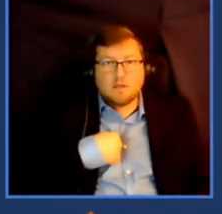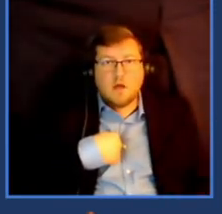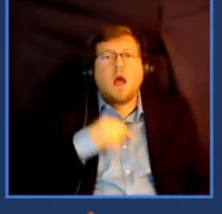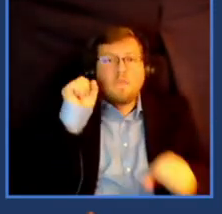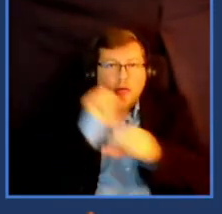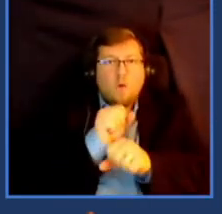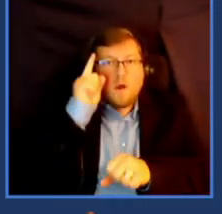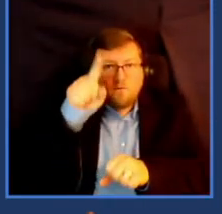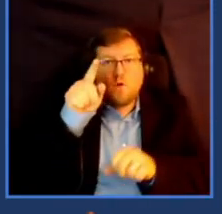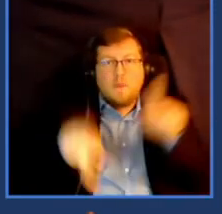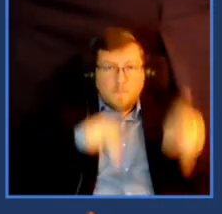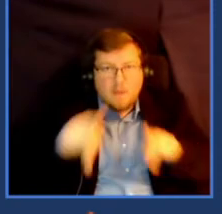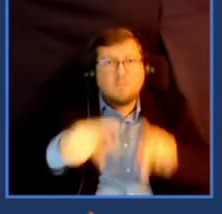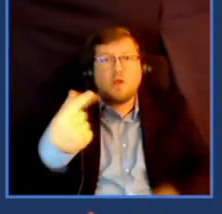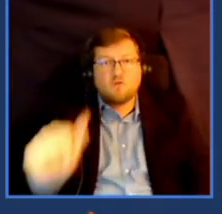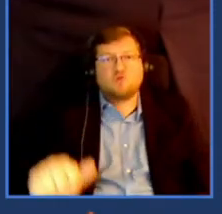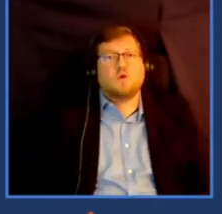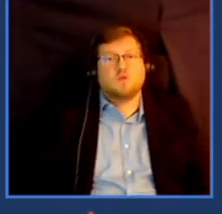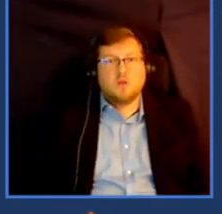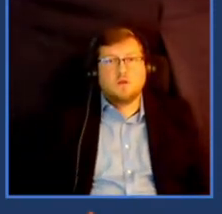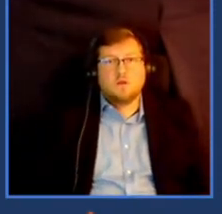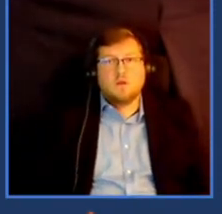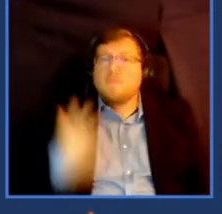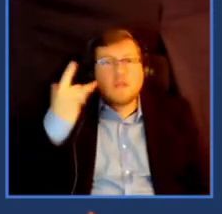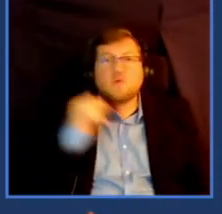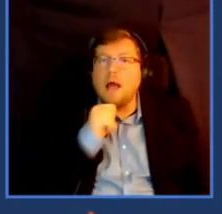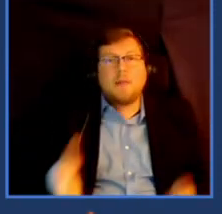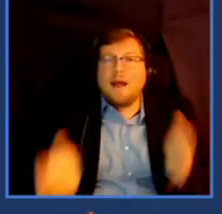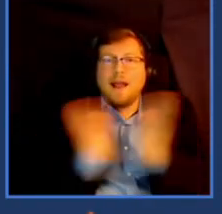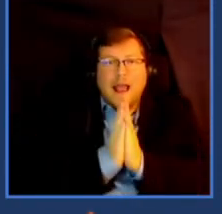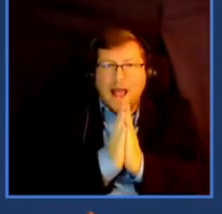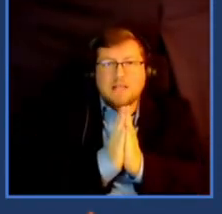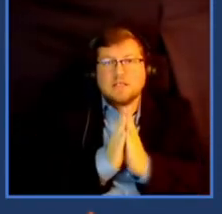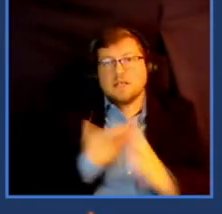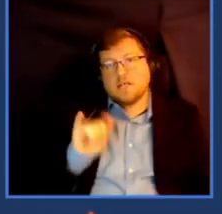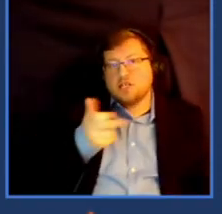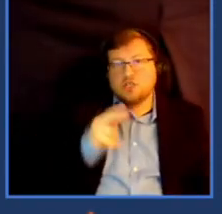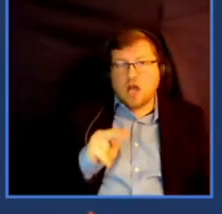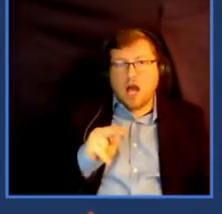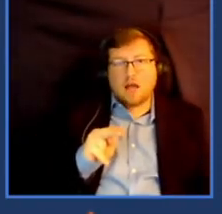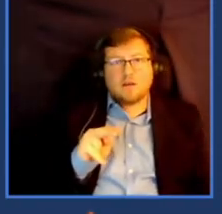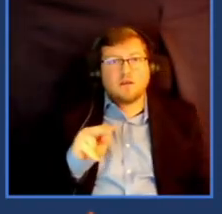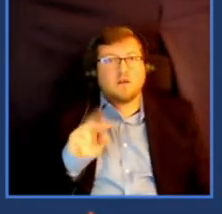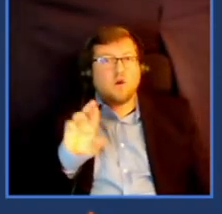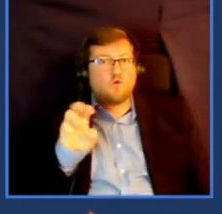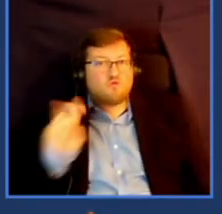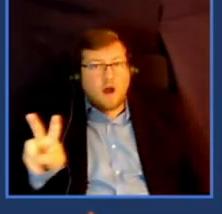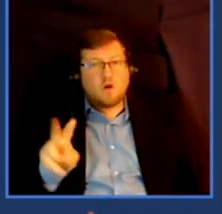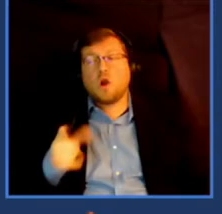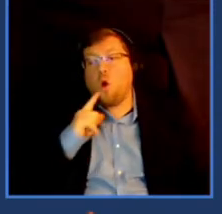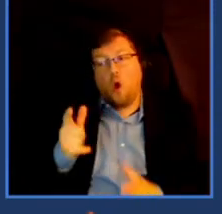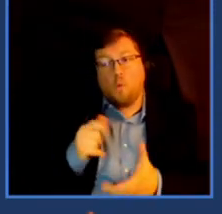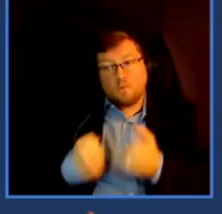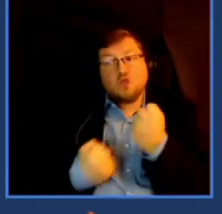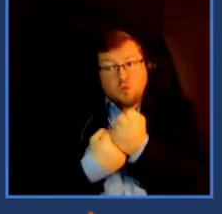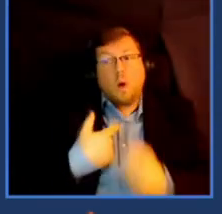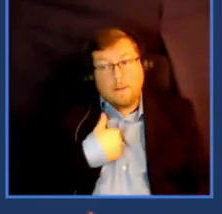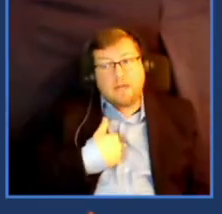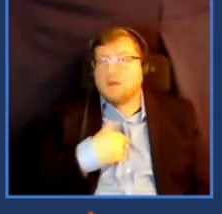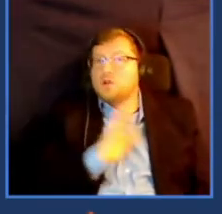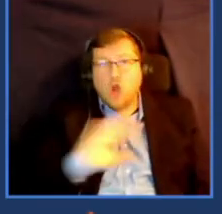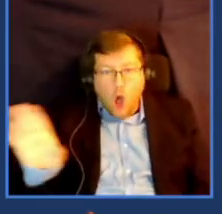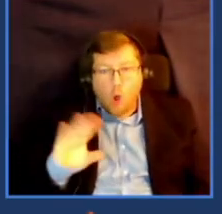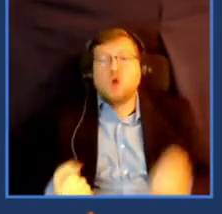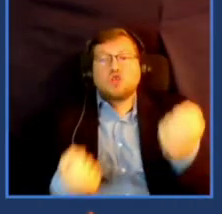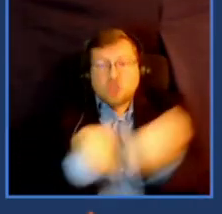Georgia. That's why I'm not asking your senator to be loyal to me. I believe they should be loyal to you, to Georgia, the United